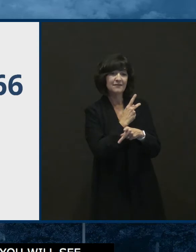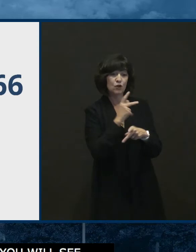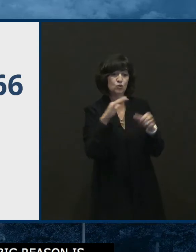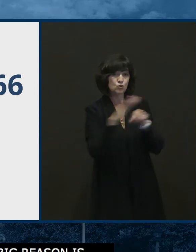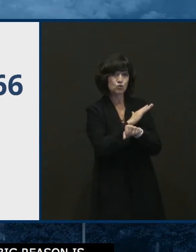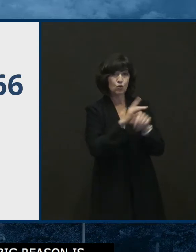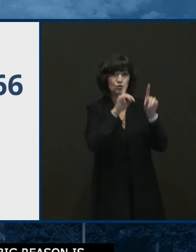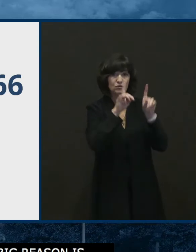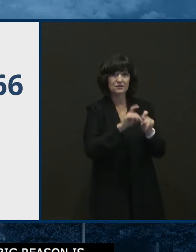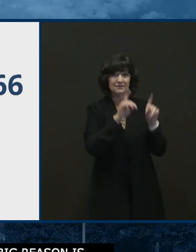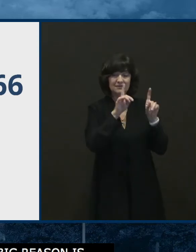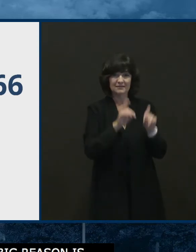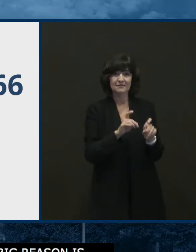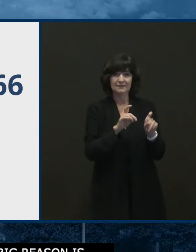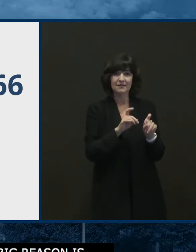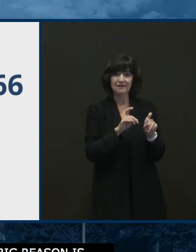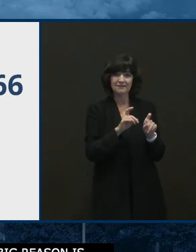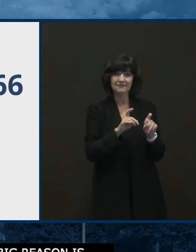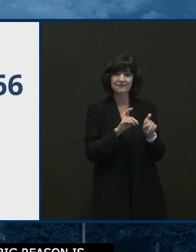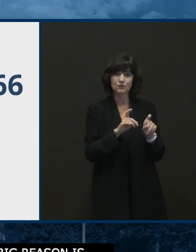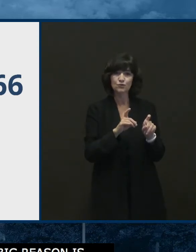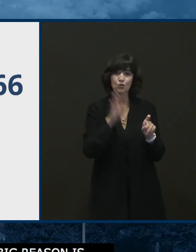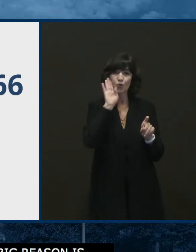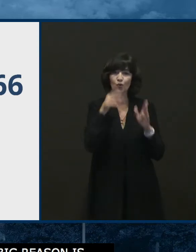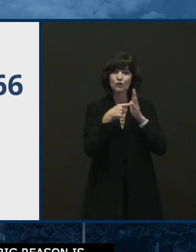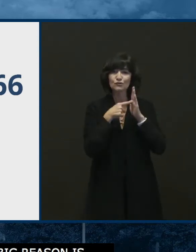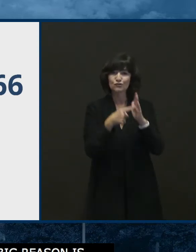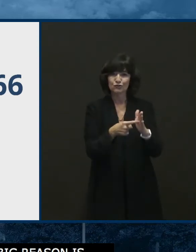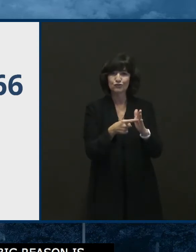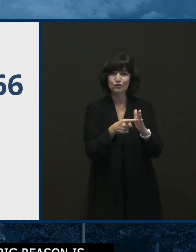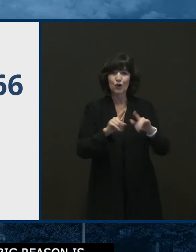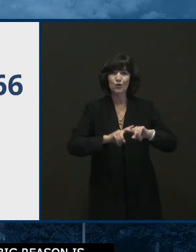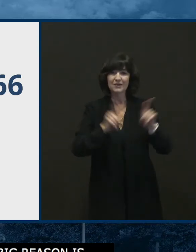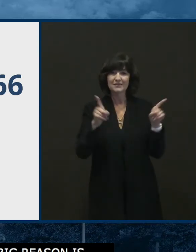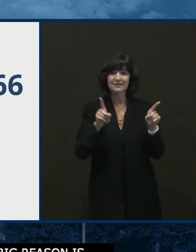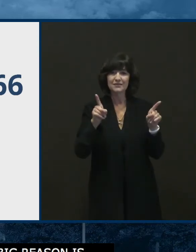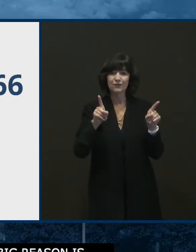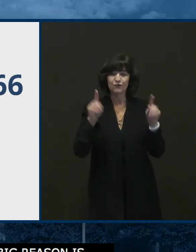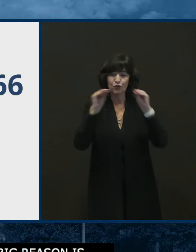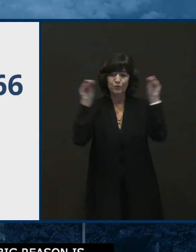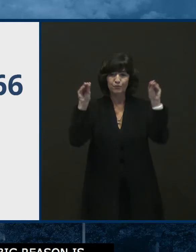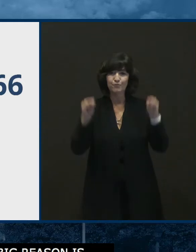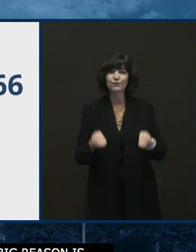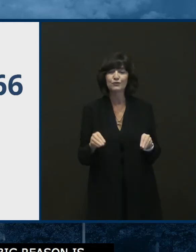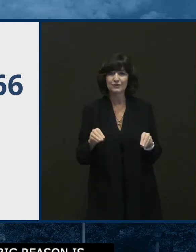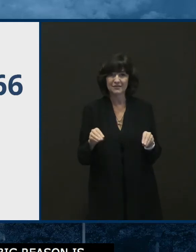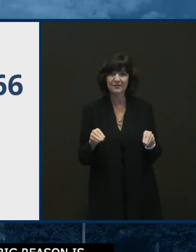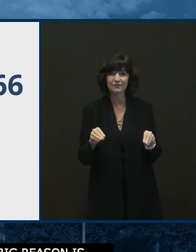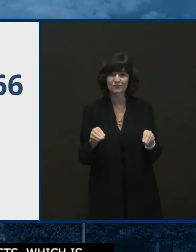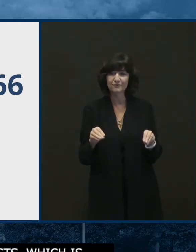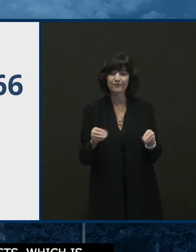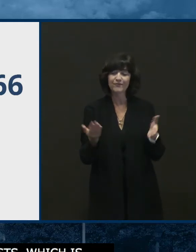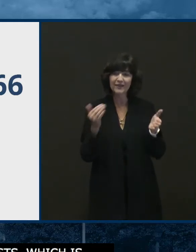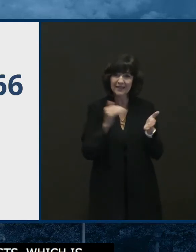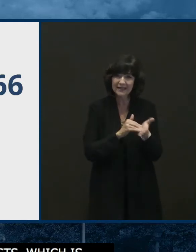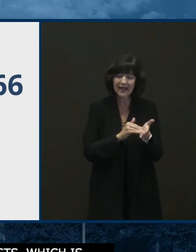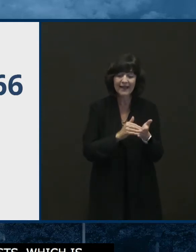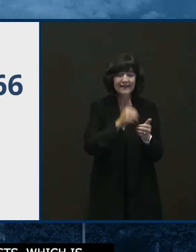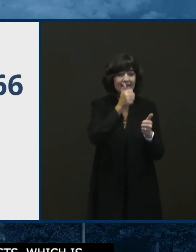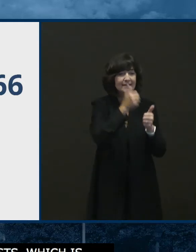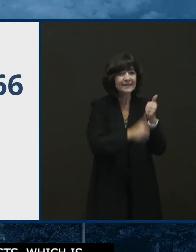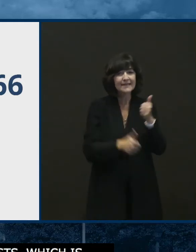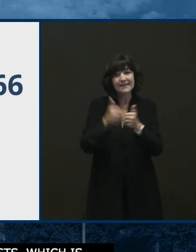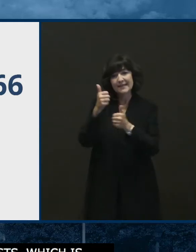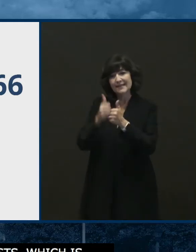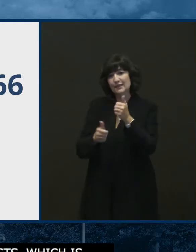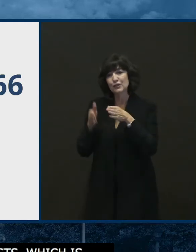which is much bigger than the total number of persons tested. Again, each has